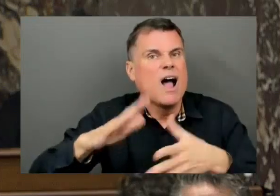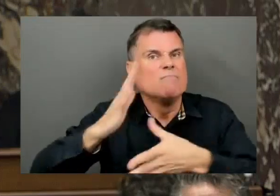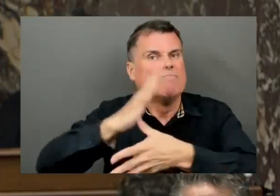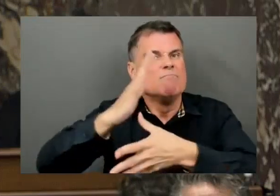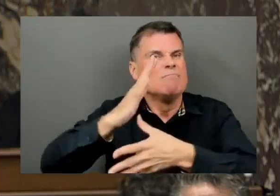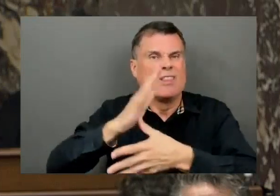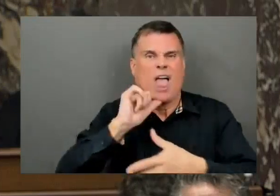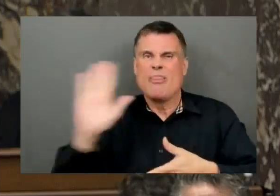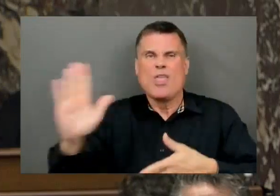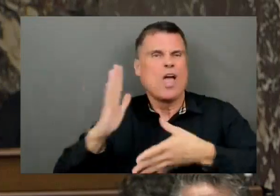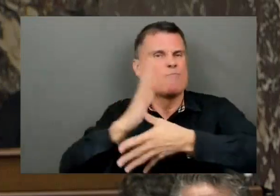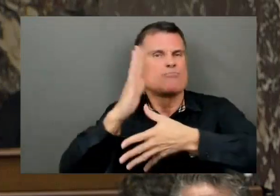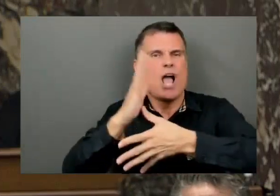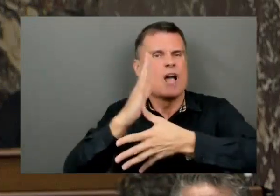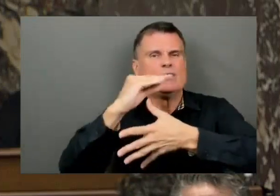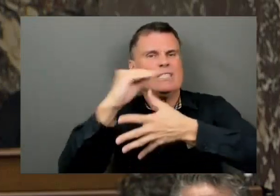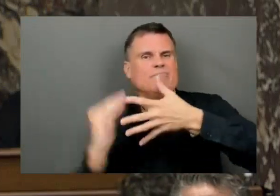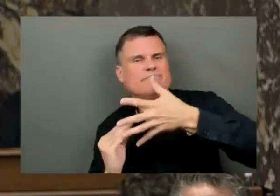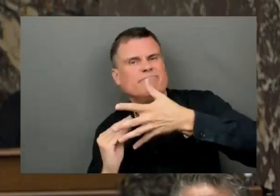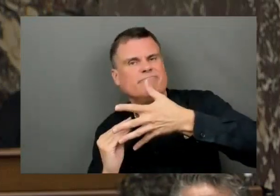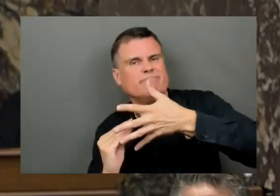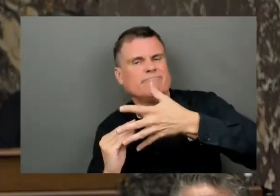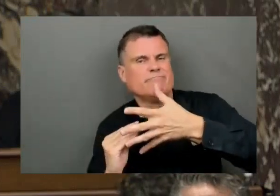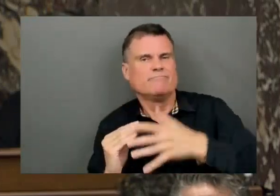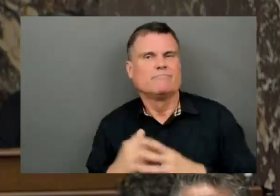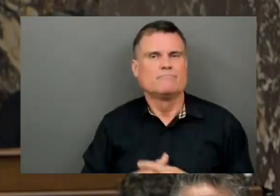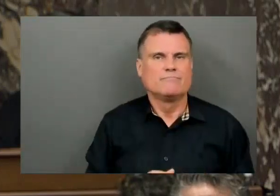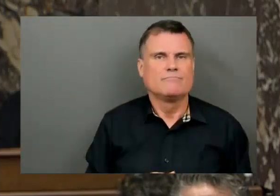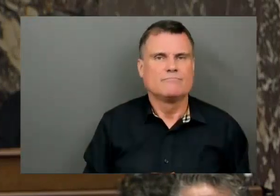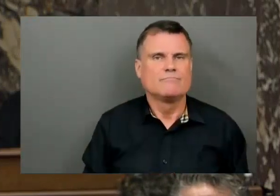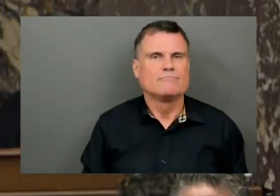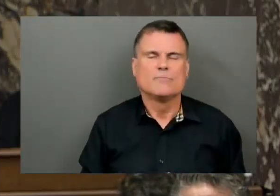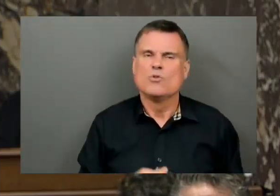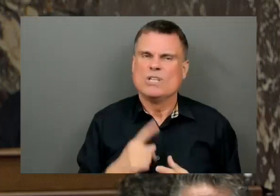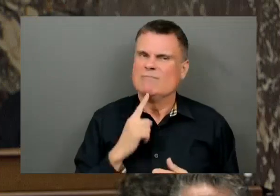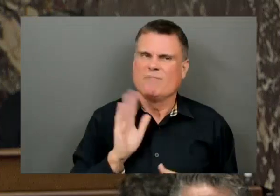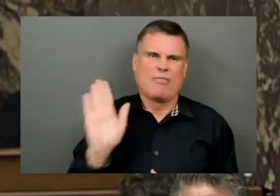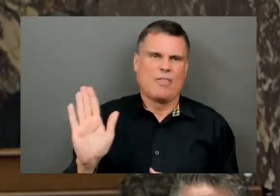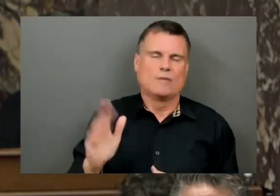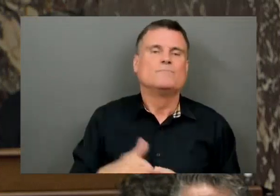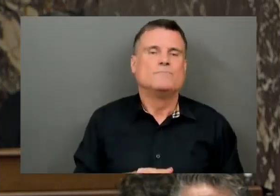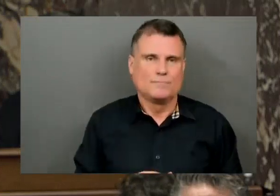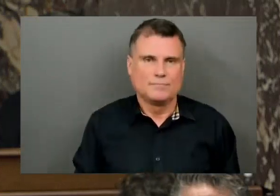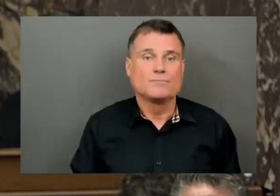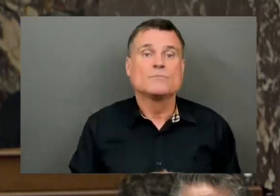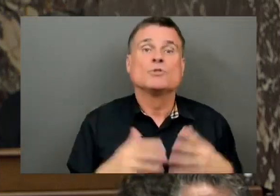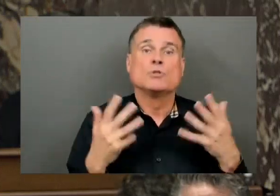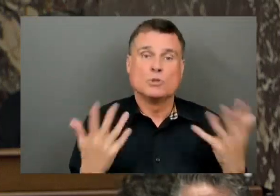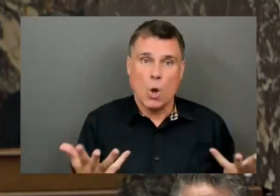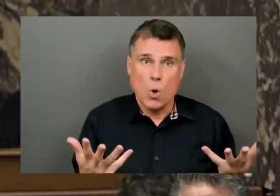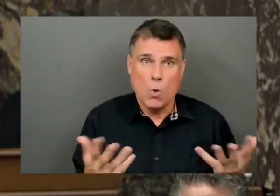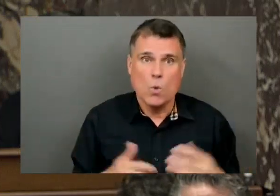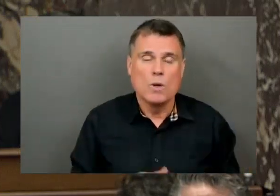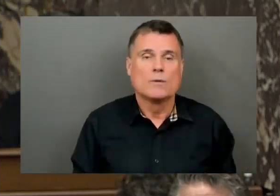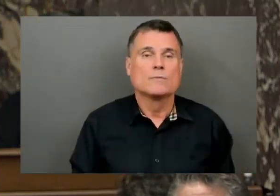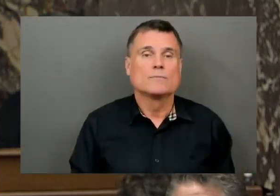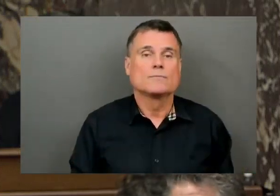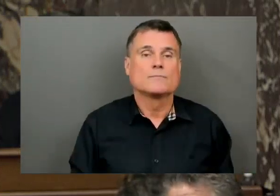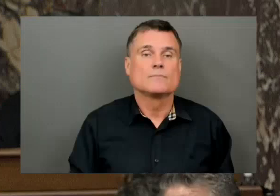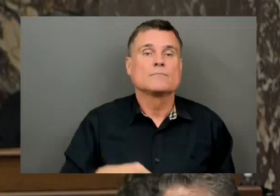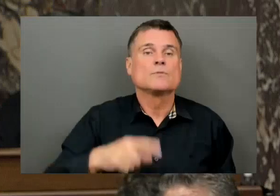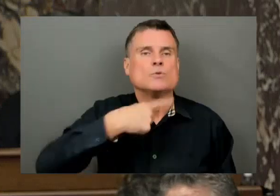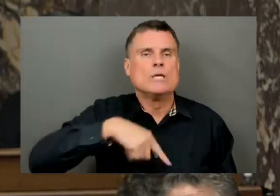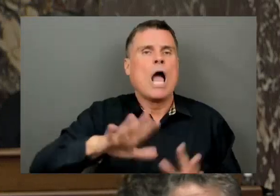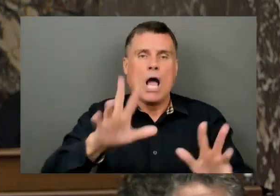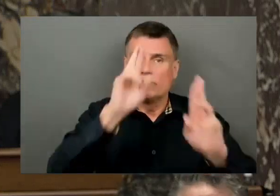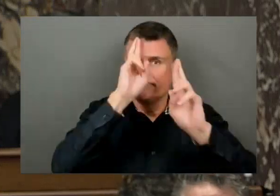their territory, and we respect that decision. So we will keep taking action alongside of First Nations,